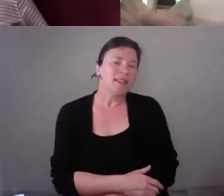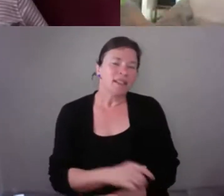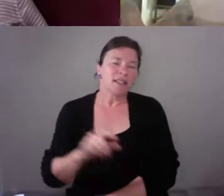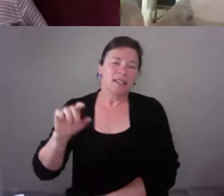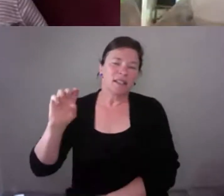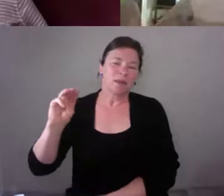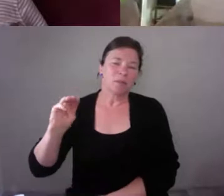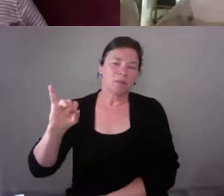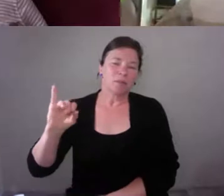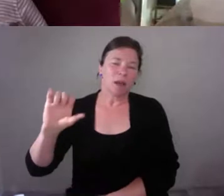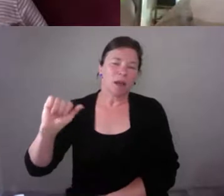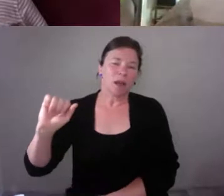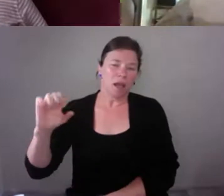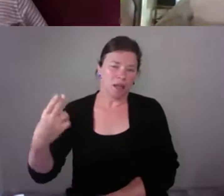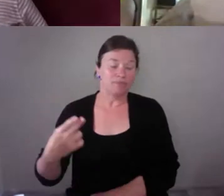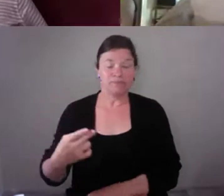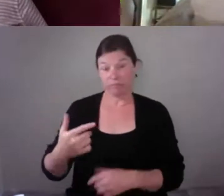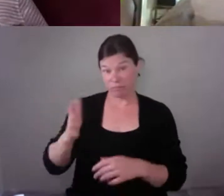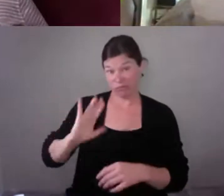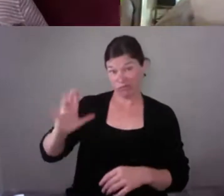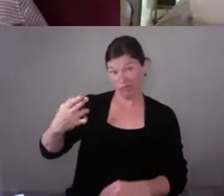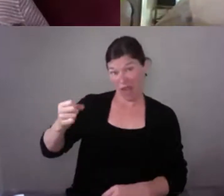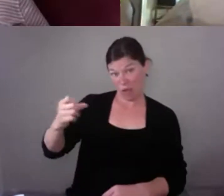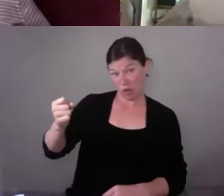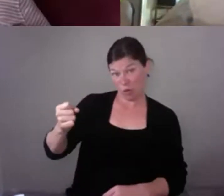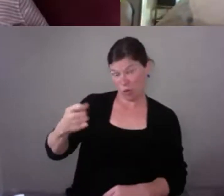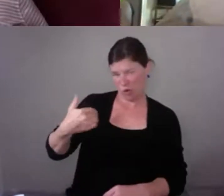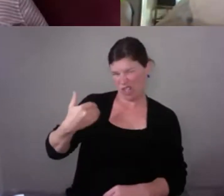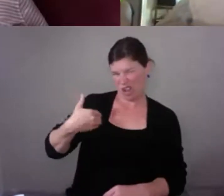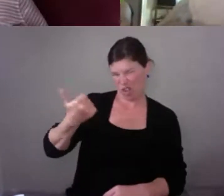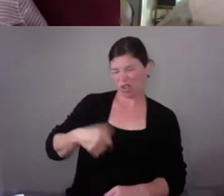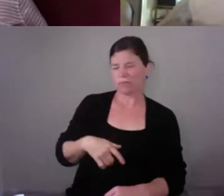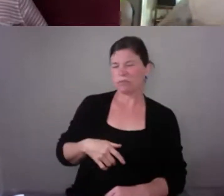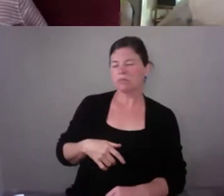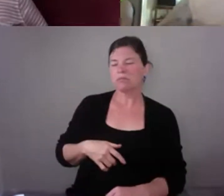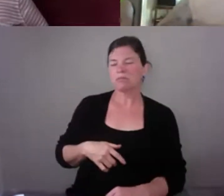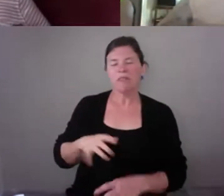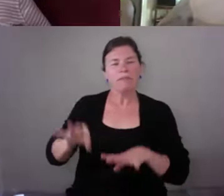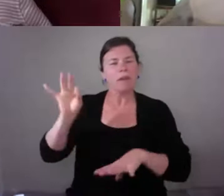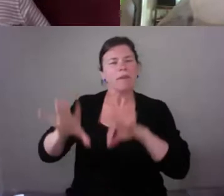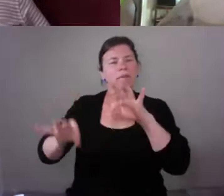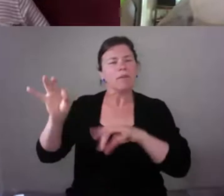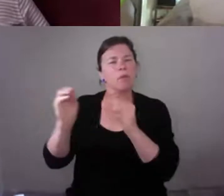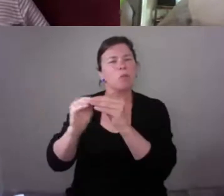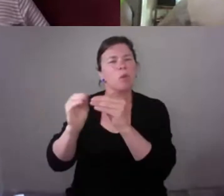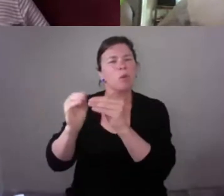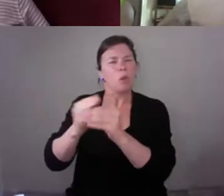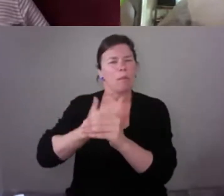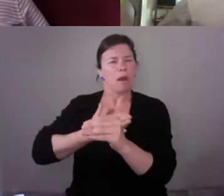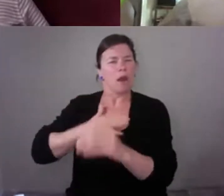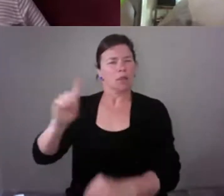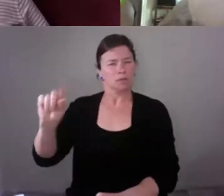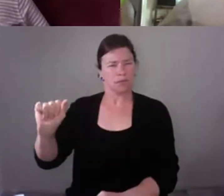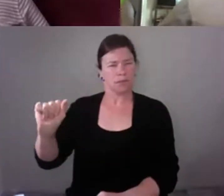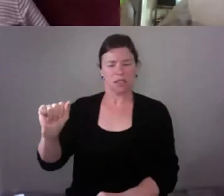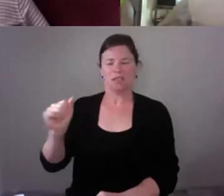I like when I was younger in high school, I learned more things about my disability. I served on many boards